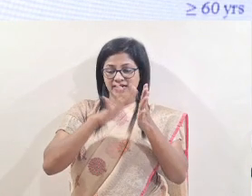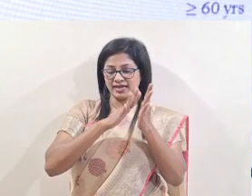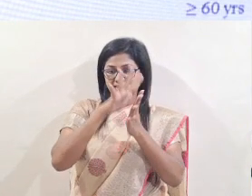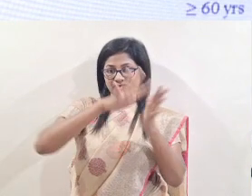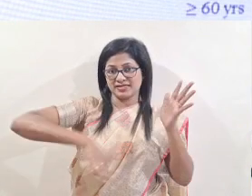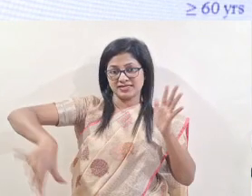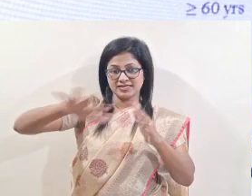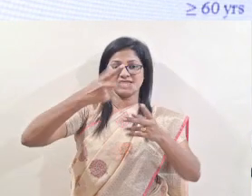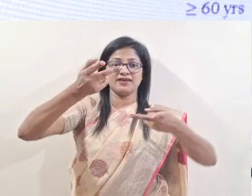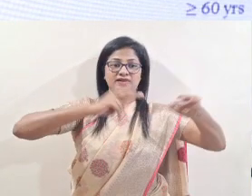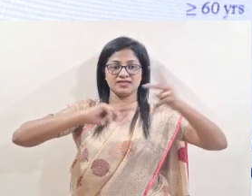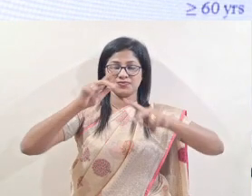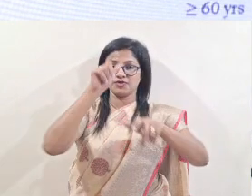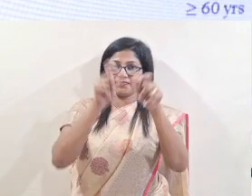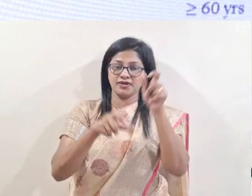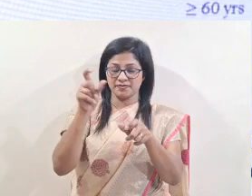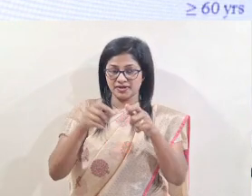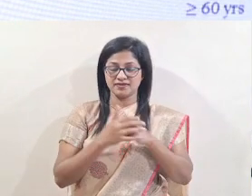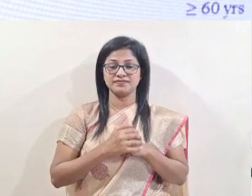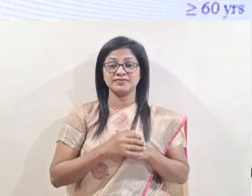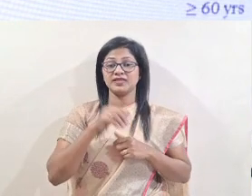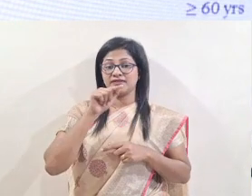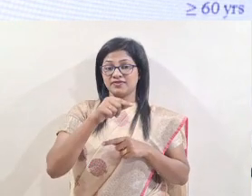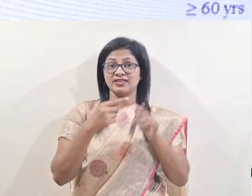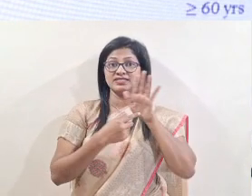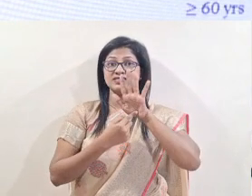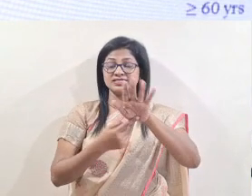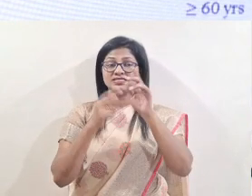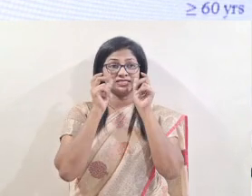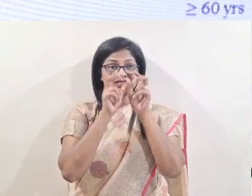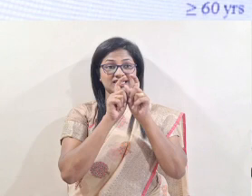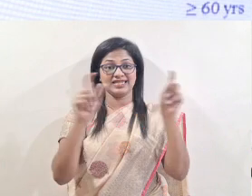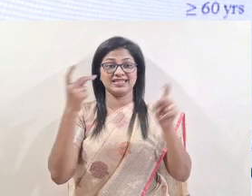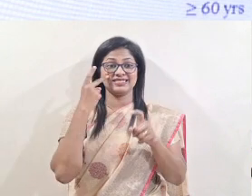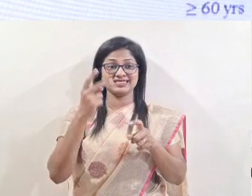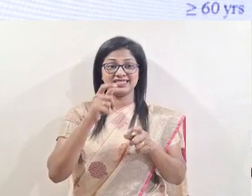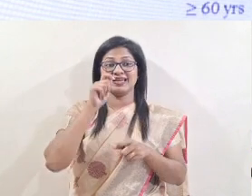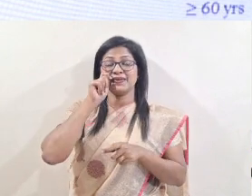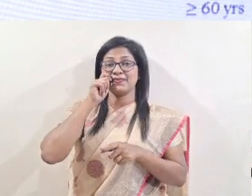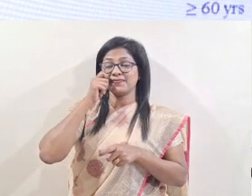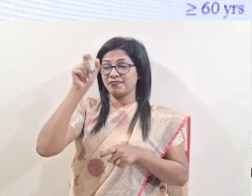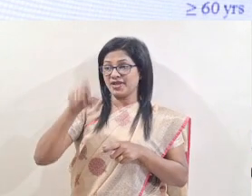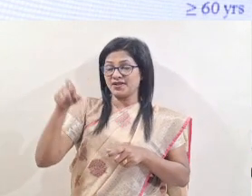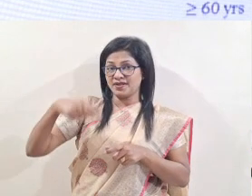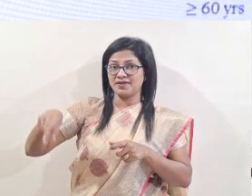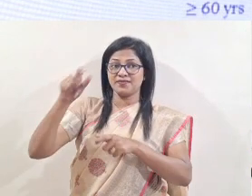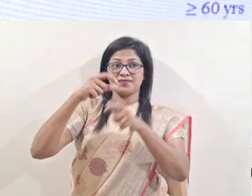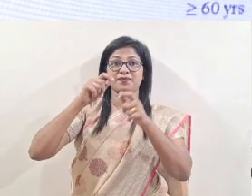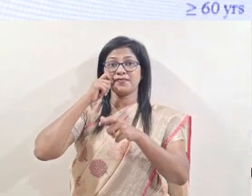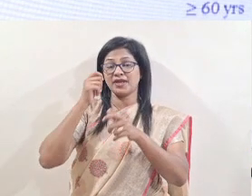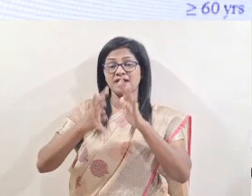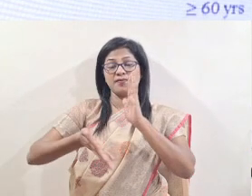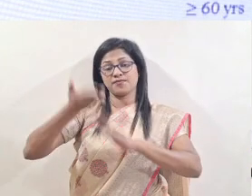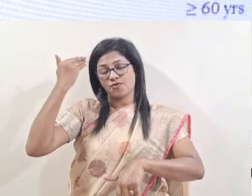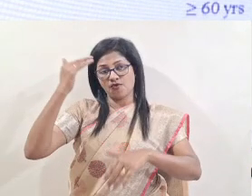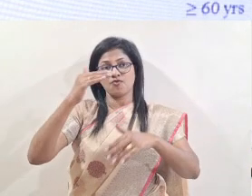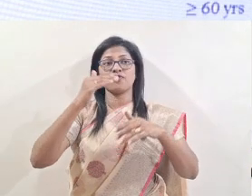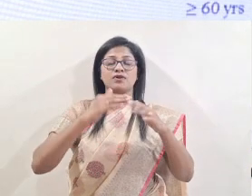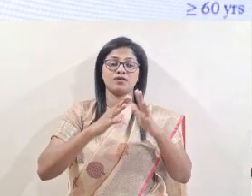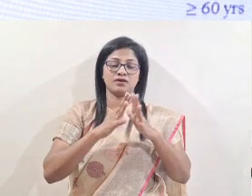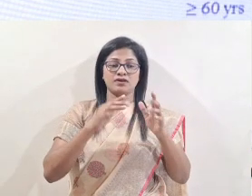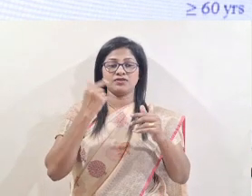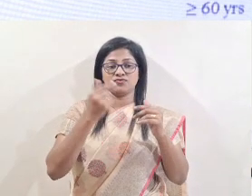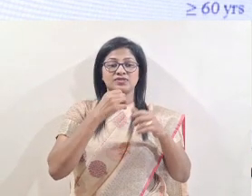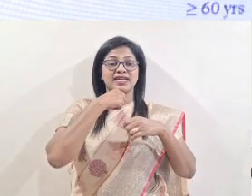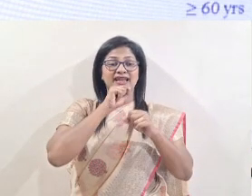respondents, wherein we have clearly seen that the male population dominates the group, and then coming to the age group, it is dominated by